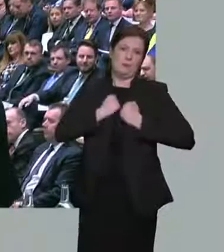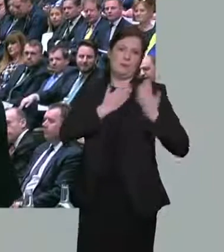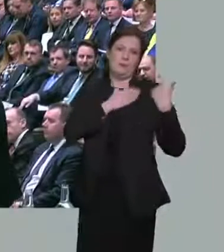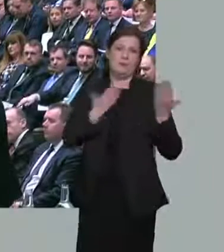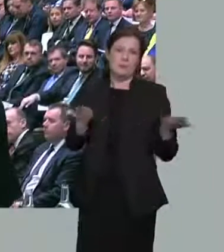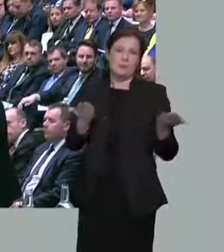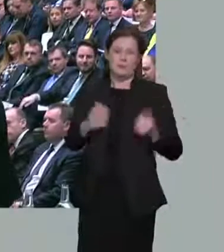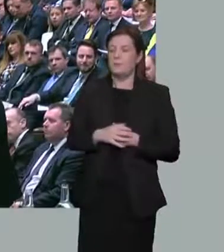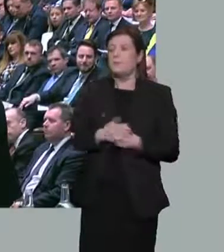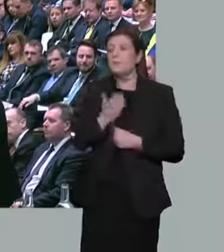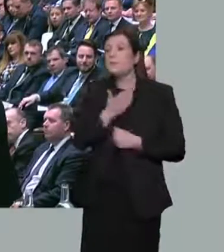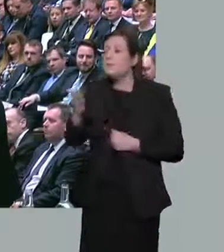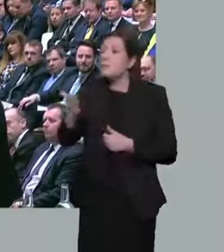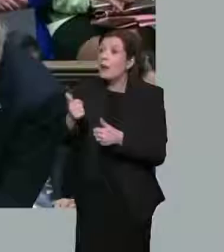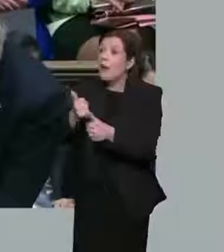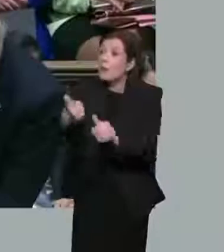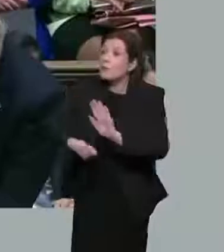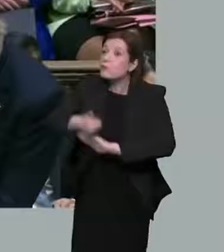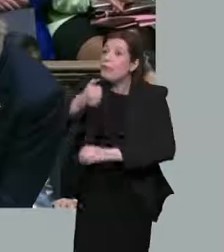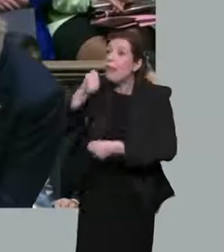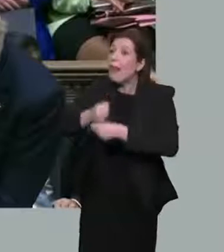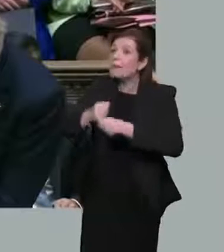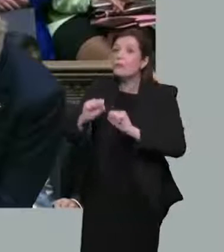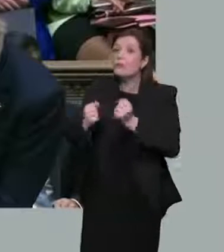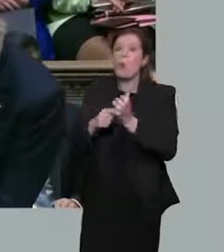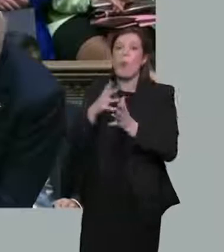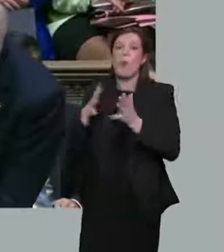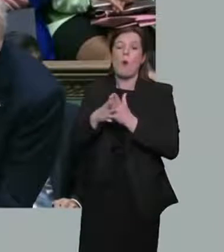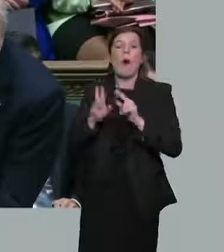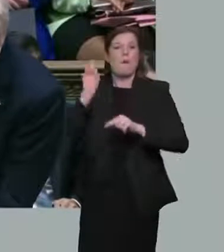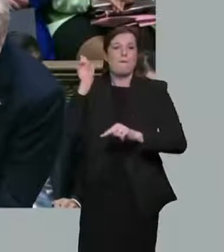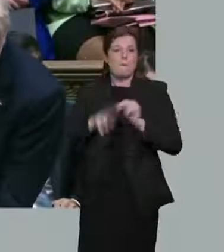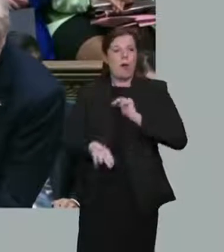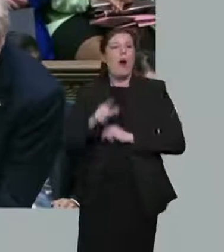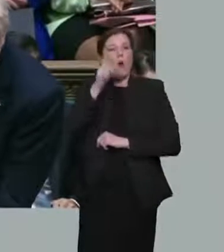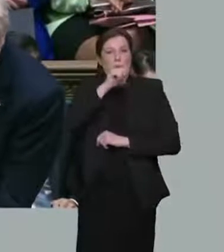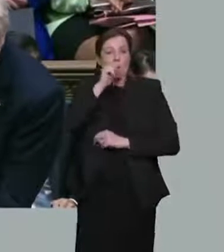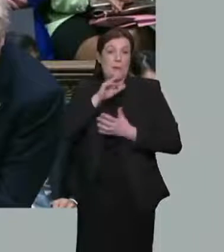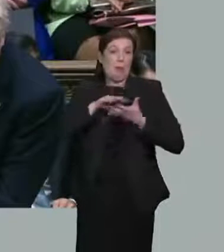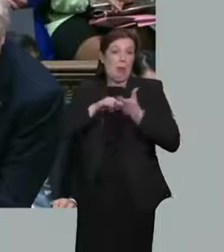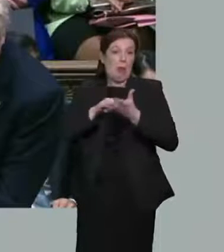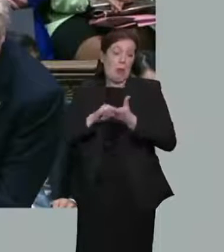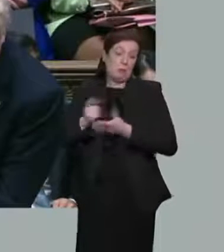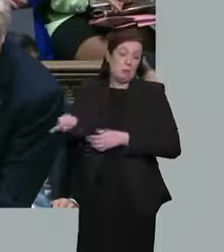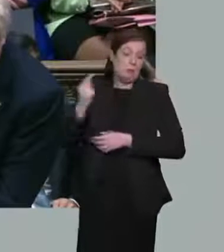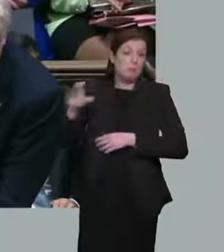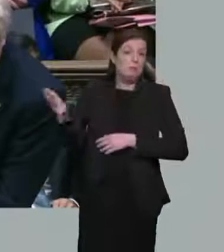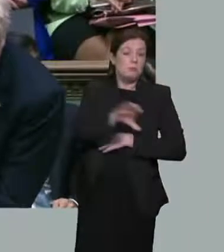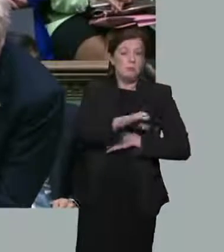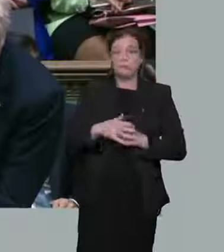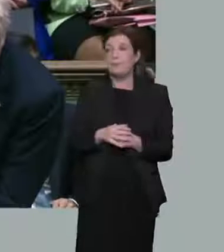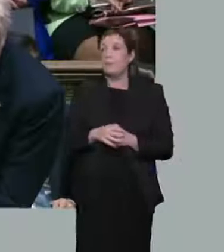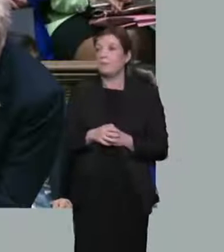And if the company is found guilty, then they face fines running into millions of pounds, Mr Speaker. And in